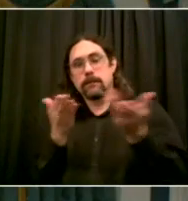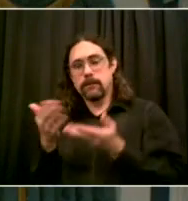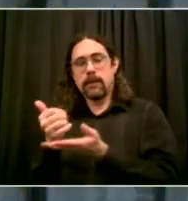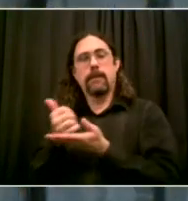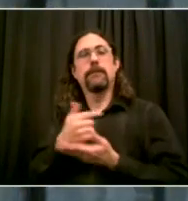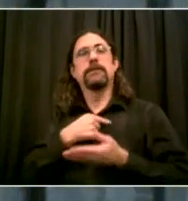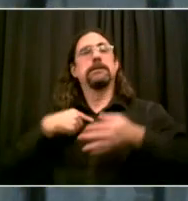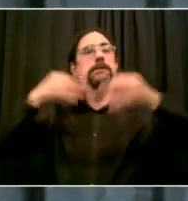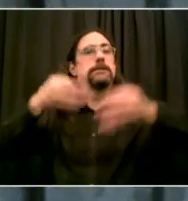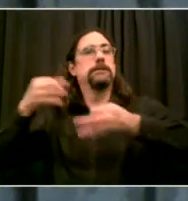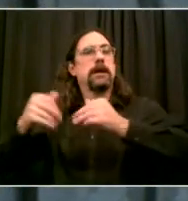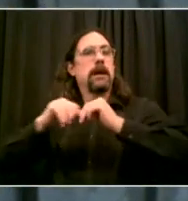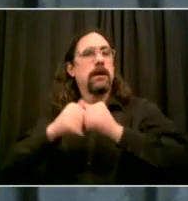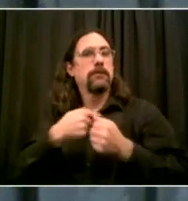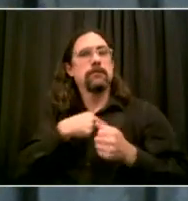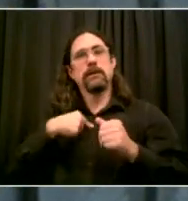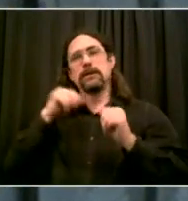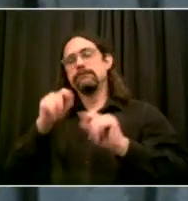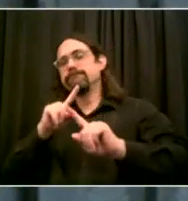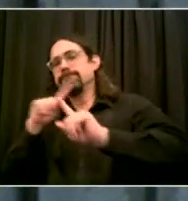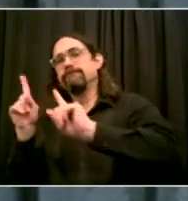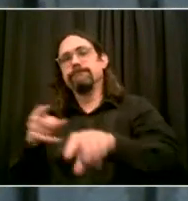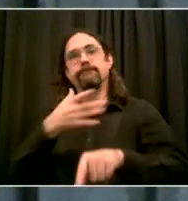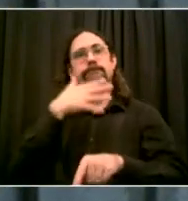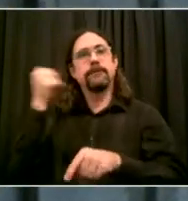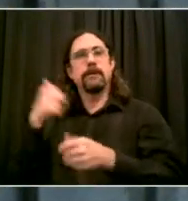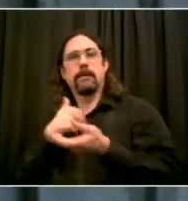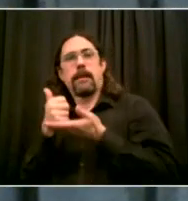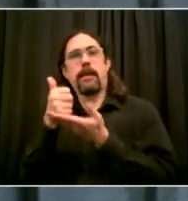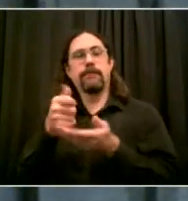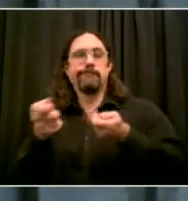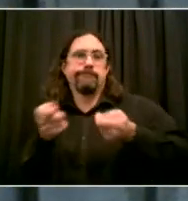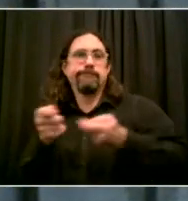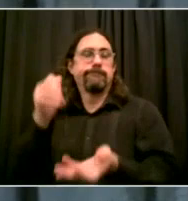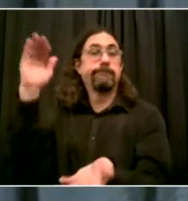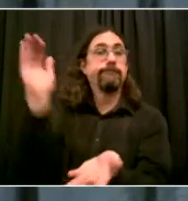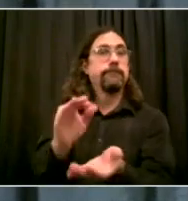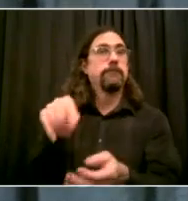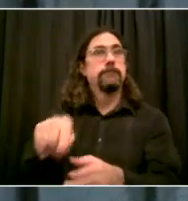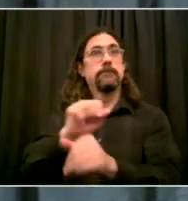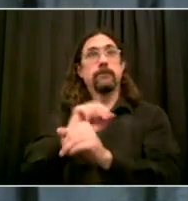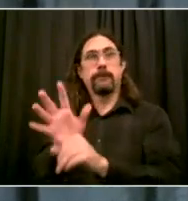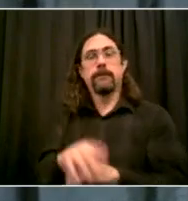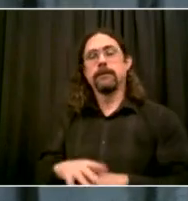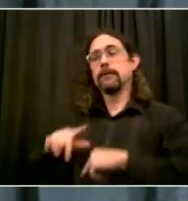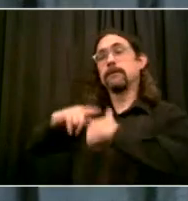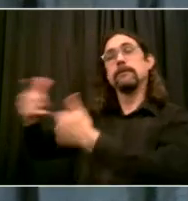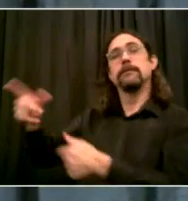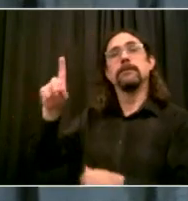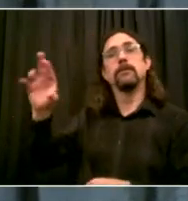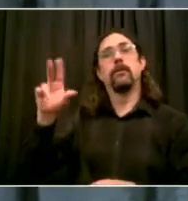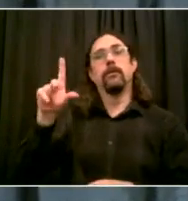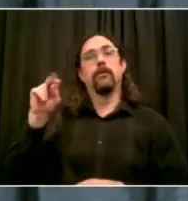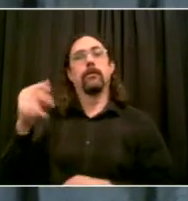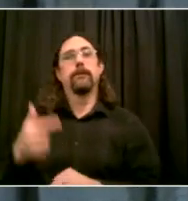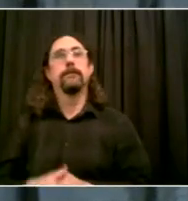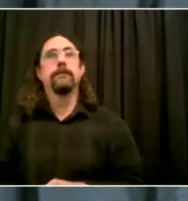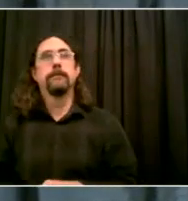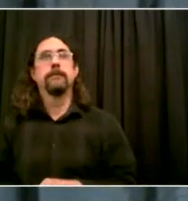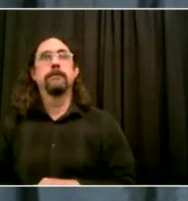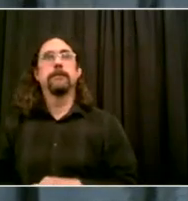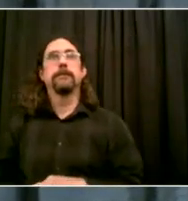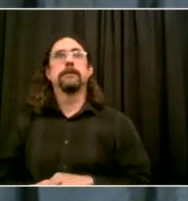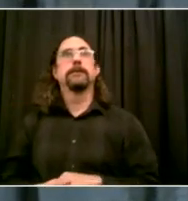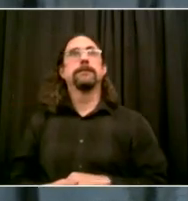One of the big points I want to drive home is the same thing that Dr. Chokshi just said. We're guided by the data in terms of defining our actions. In